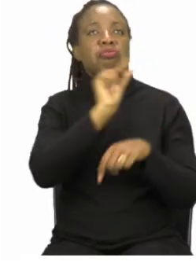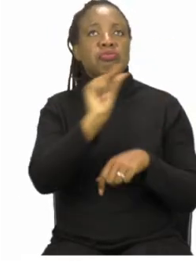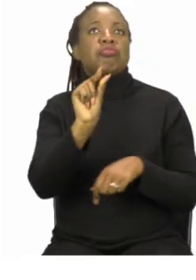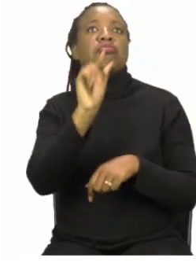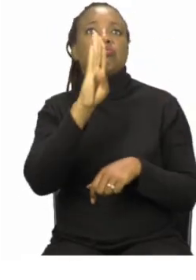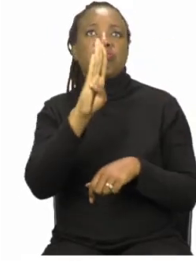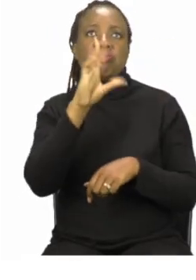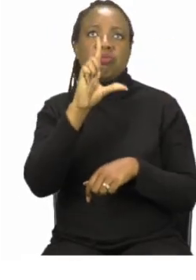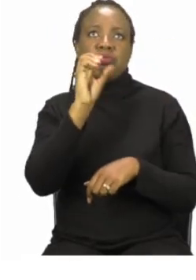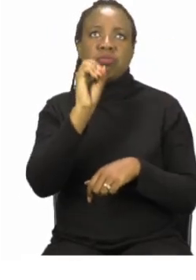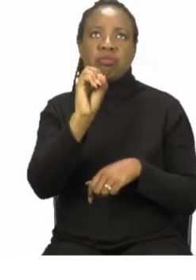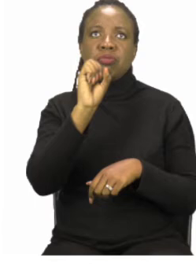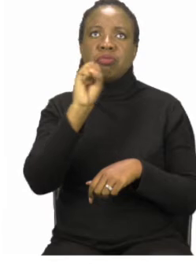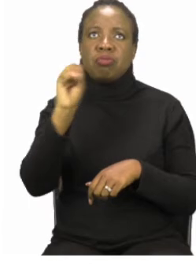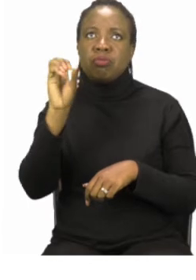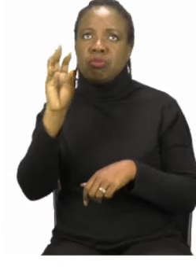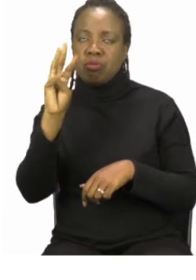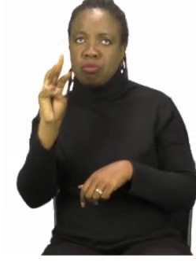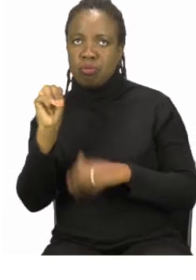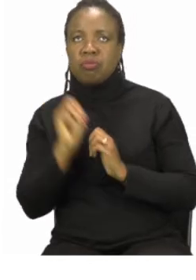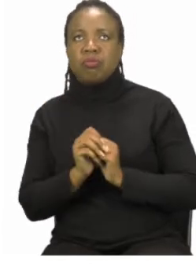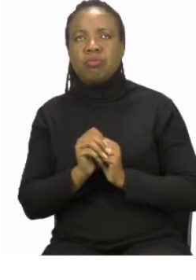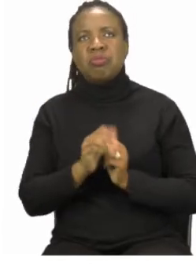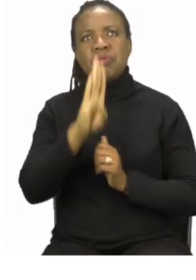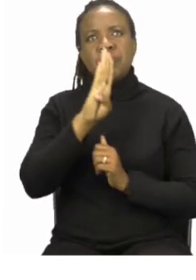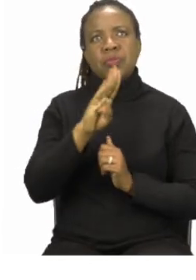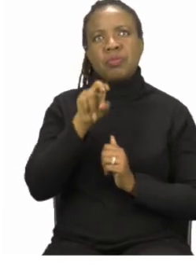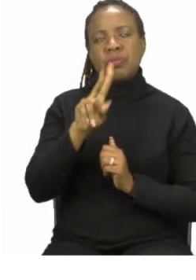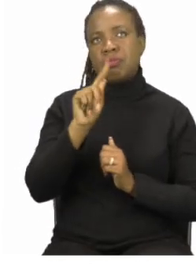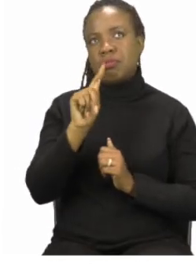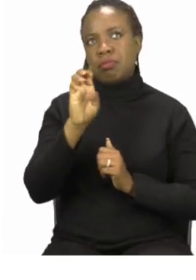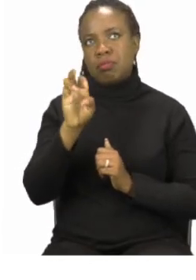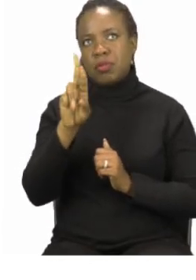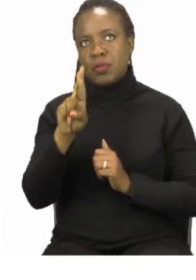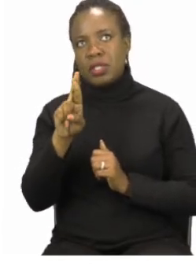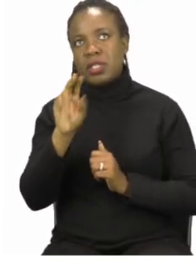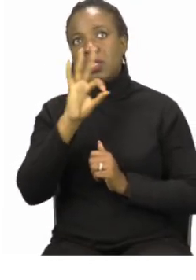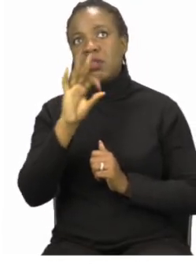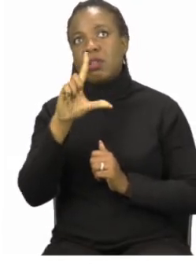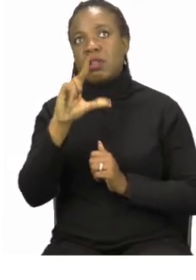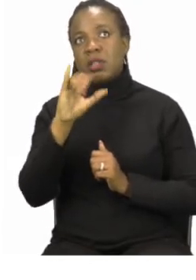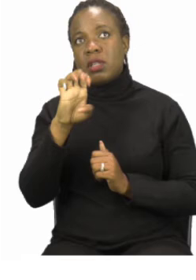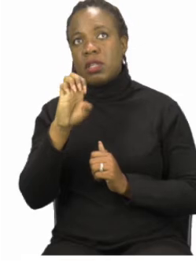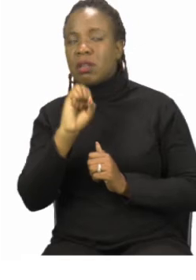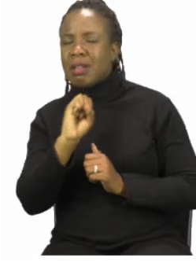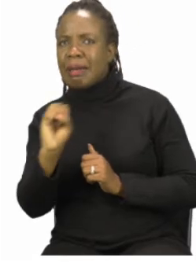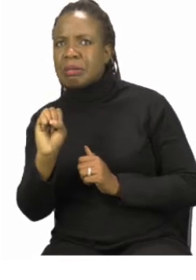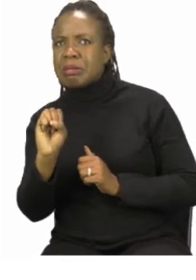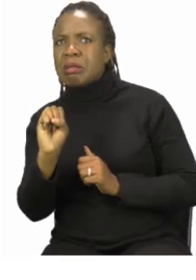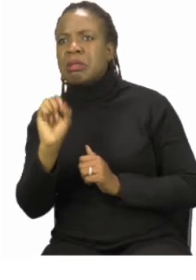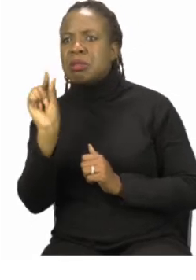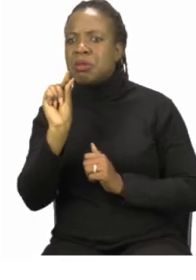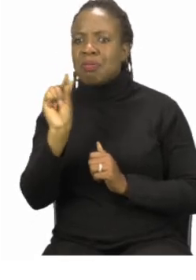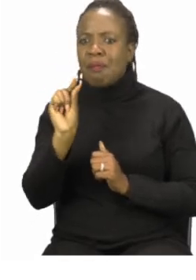Butterflies are little creatures called insects, and they are there every time spring starts. So do the butterflies. They